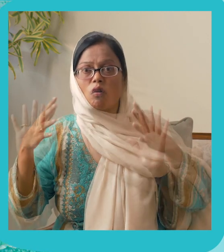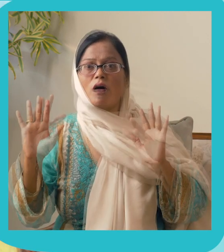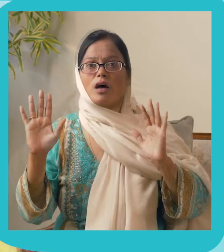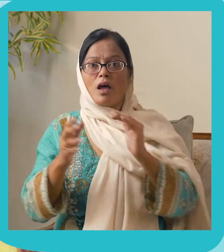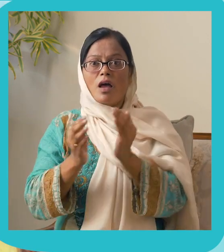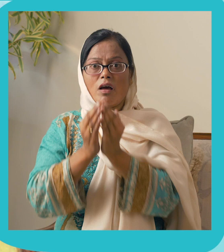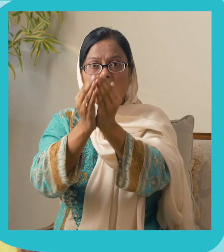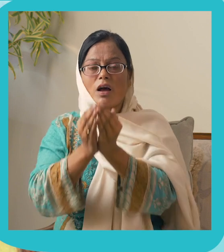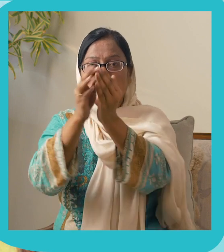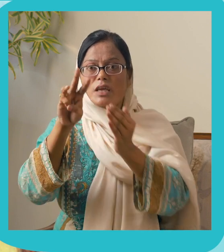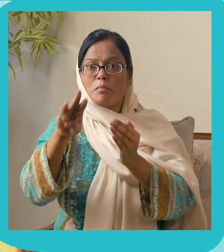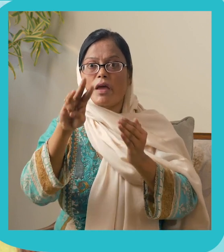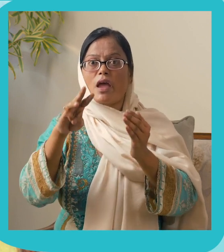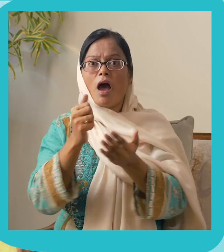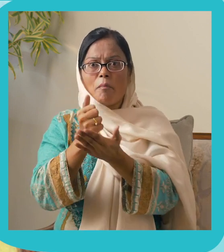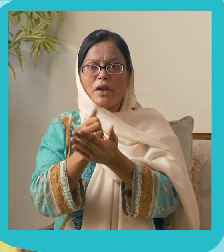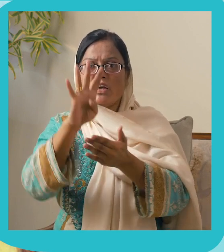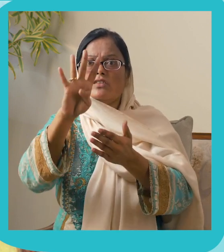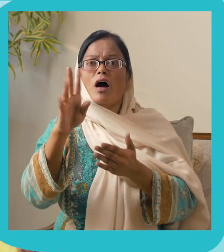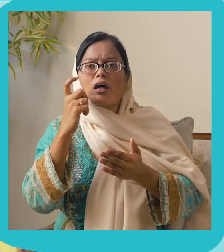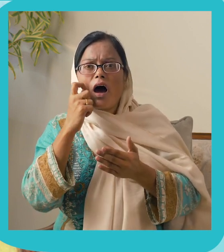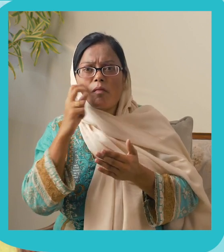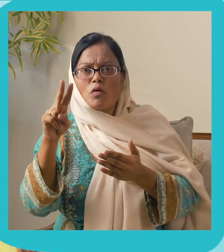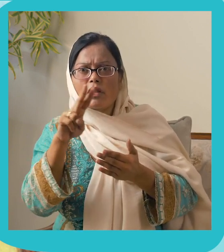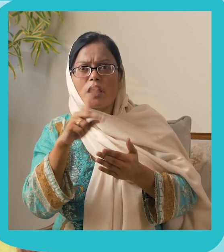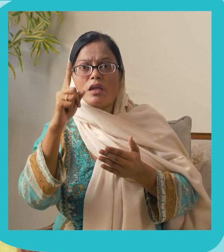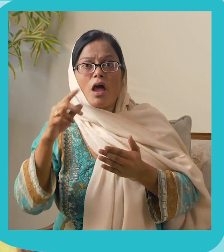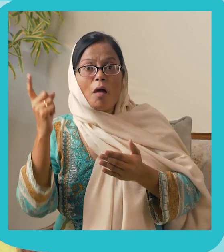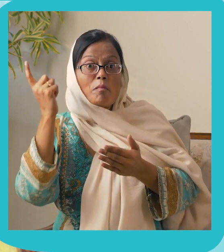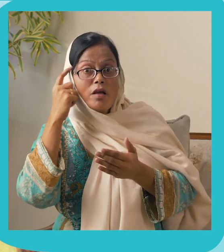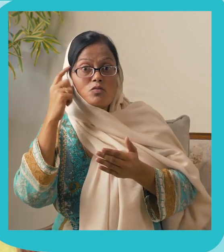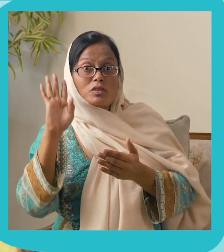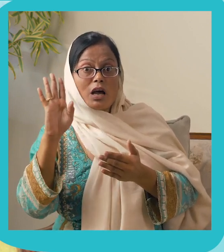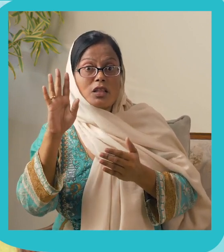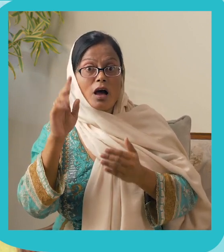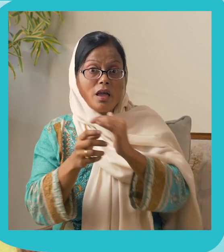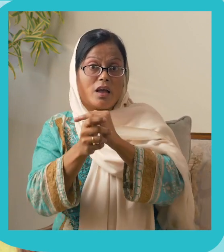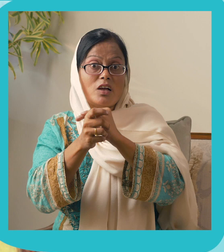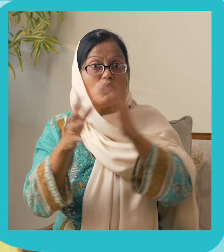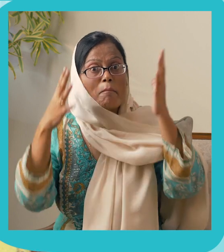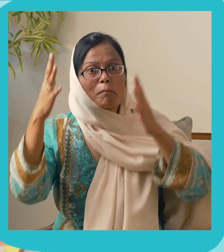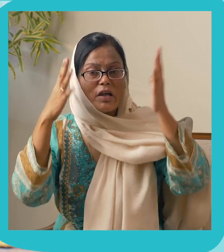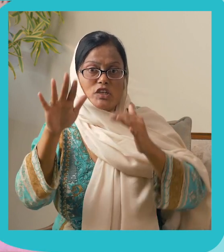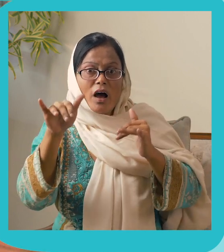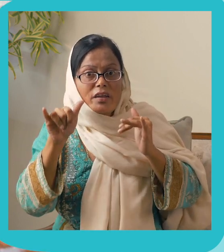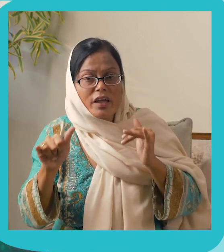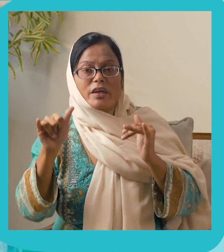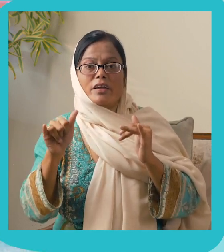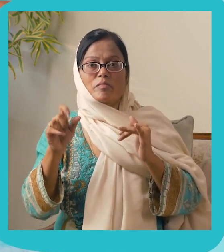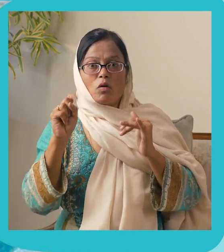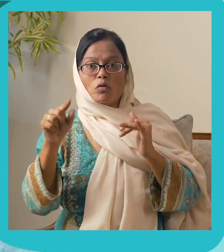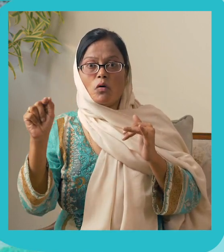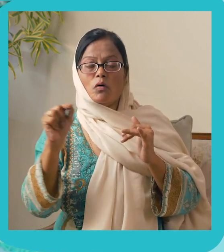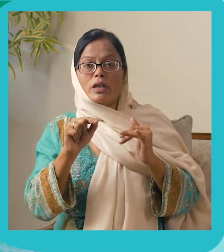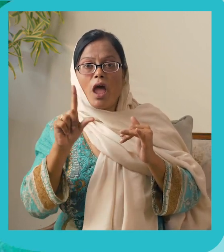4 fishermen passing by in a boat saw Olive struggling and knew he was in danger. They brought their